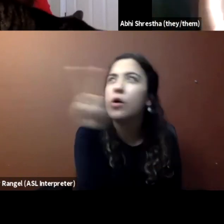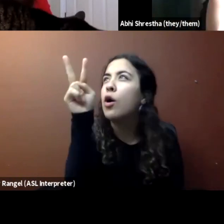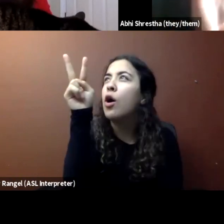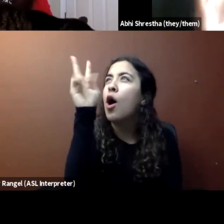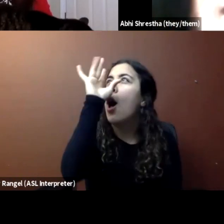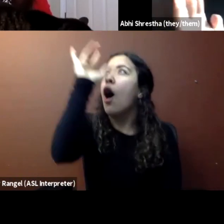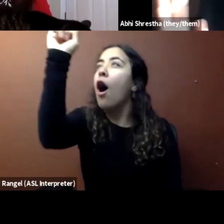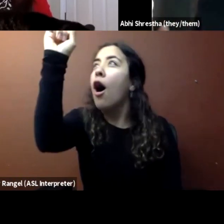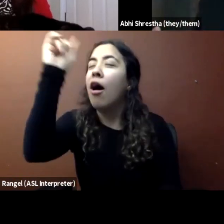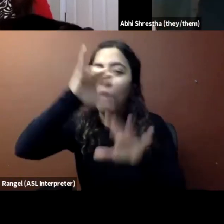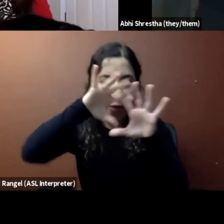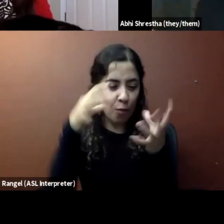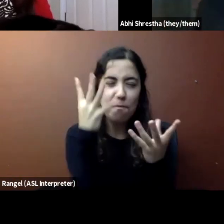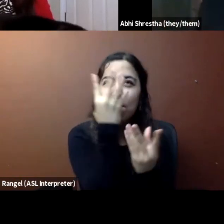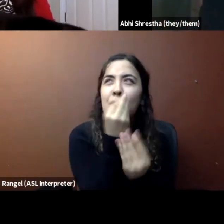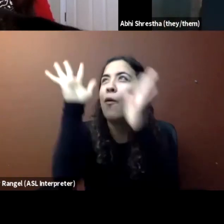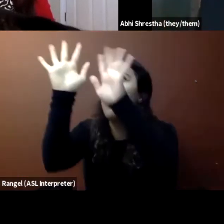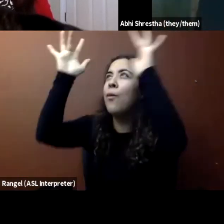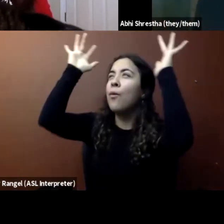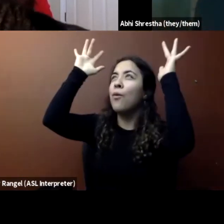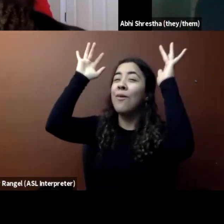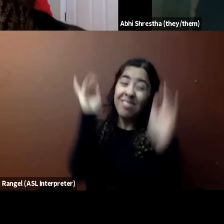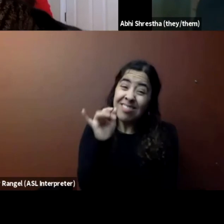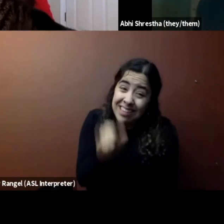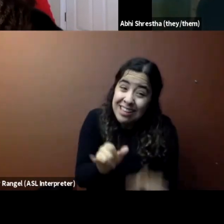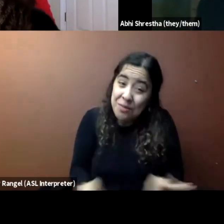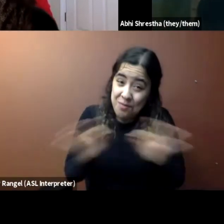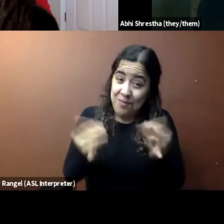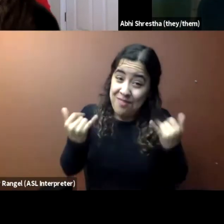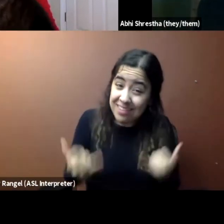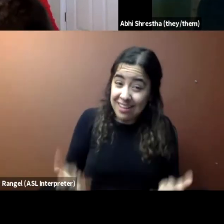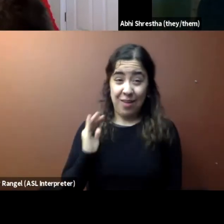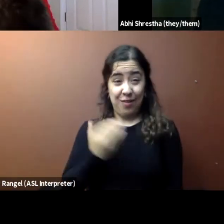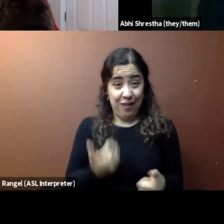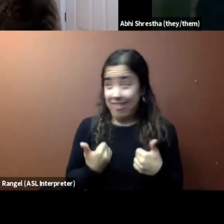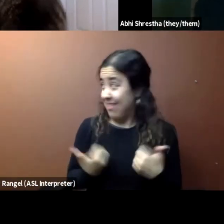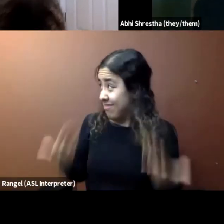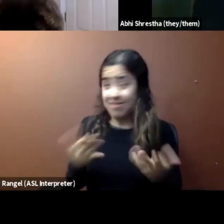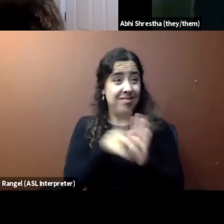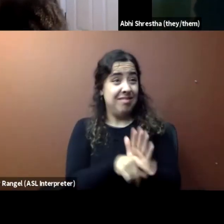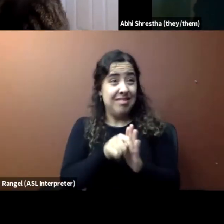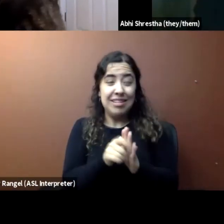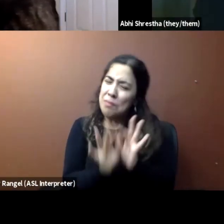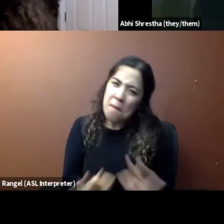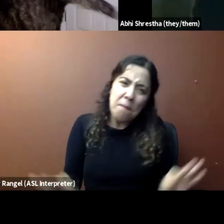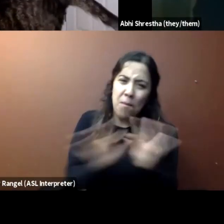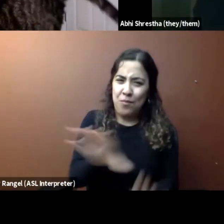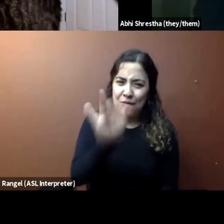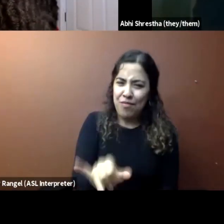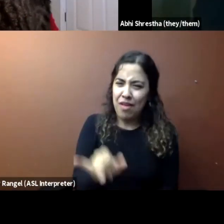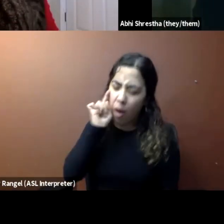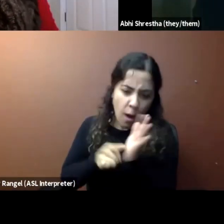is also feels really important to do right now. Indeed. And I think that I have